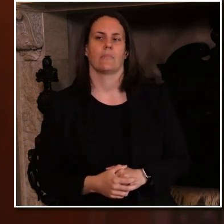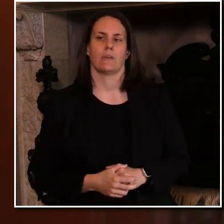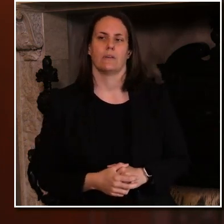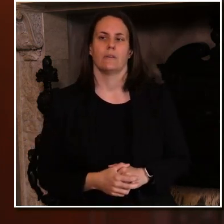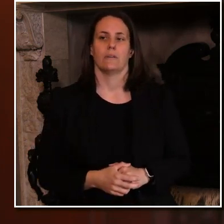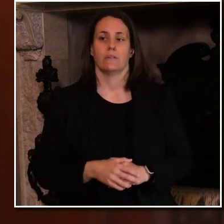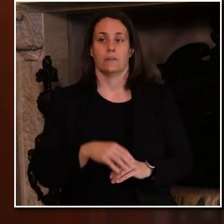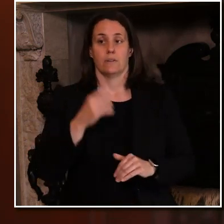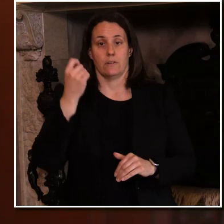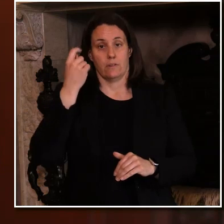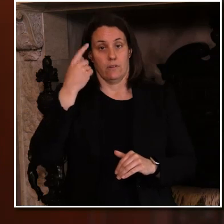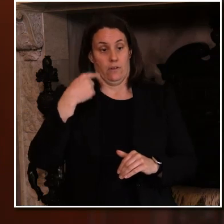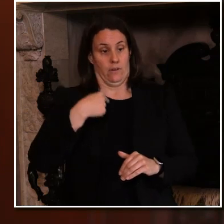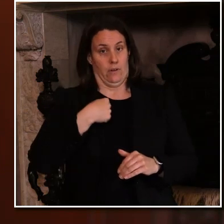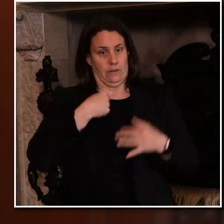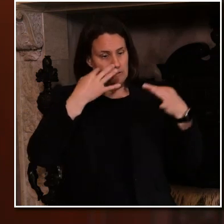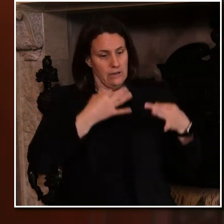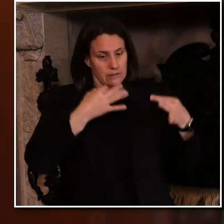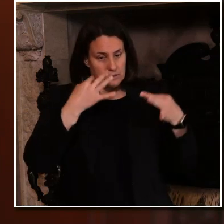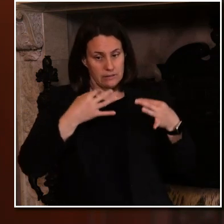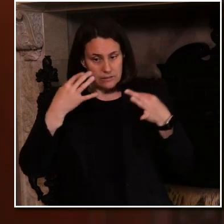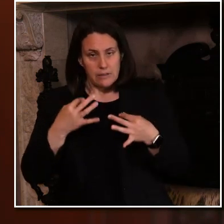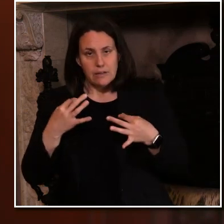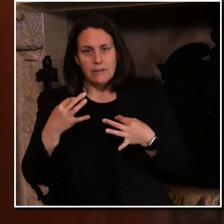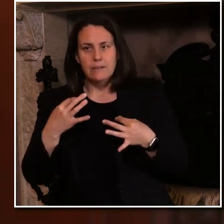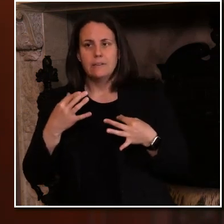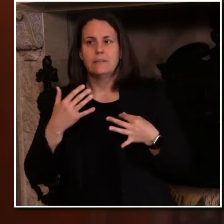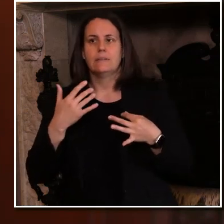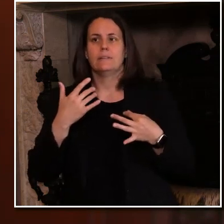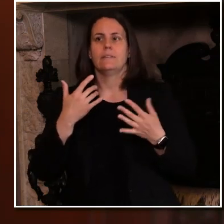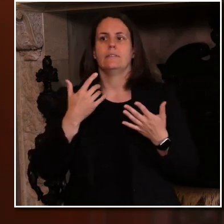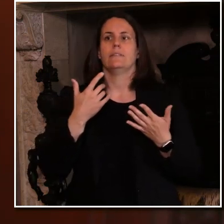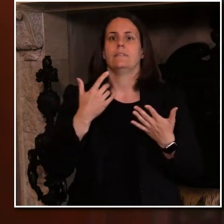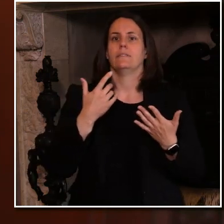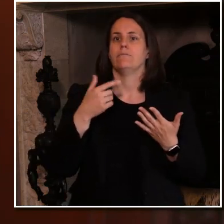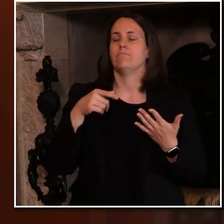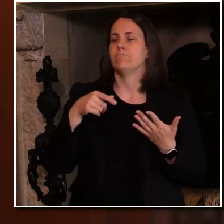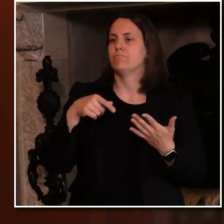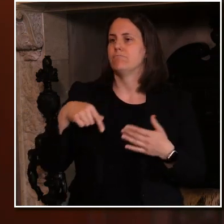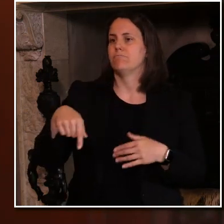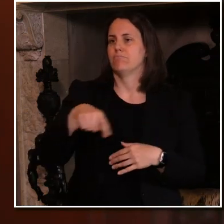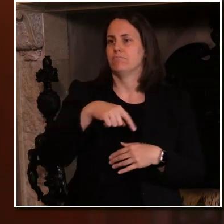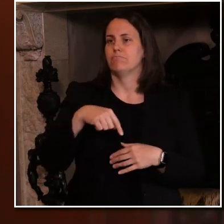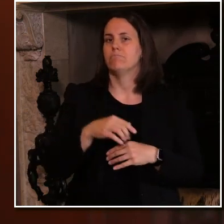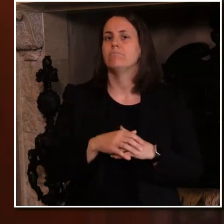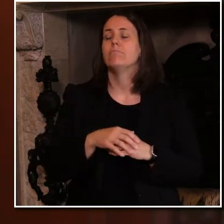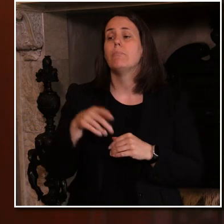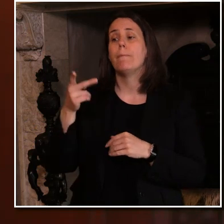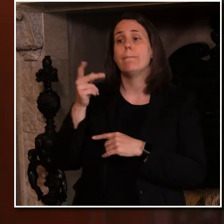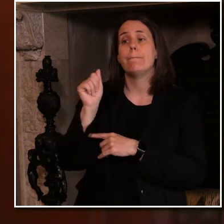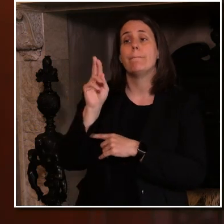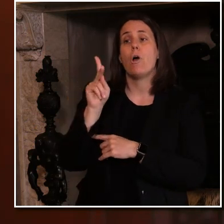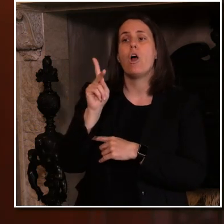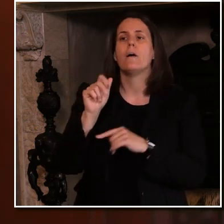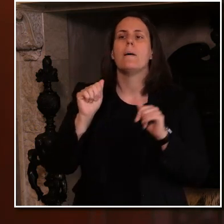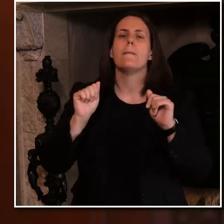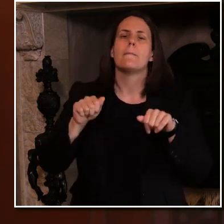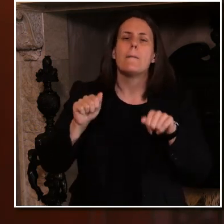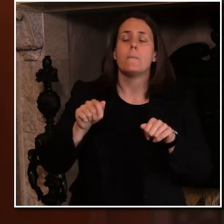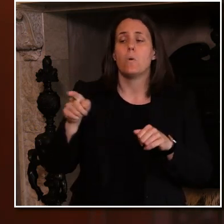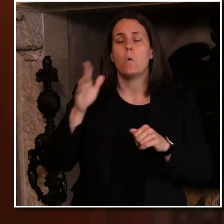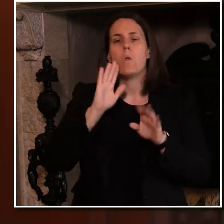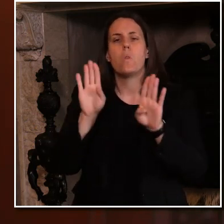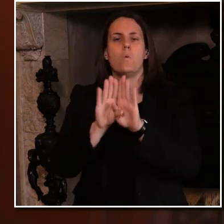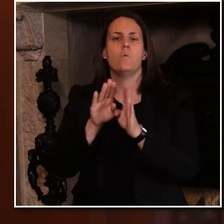like closing one day a week for maintenance and reduced hours of operation, we should be able to get outside and enjoy our parks